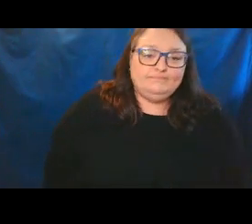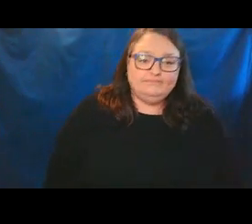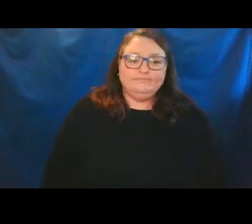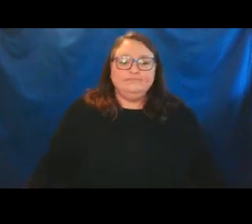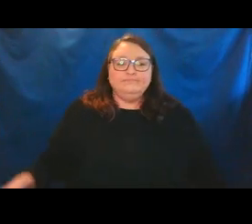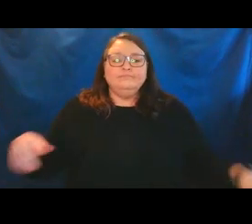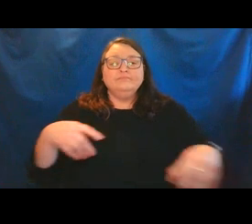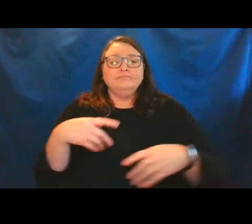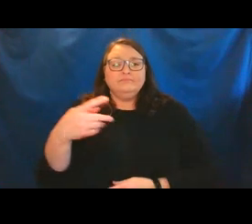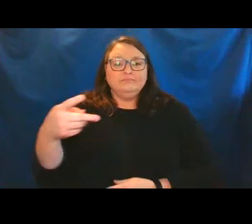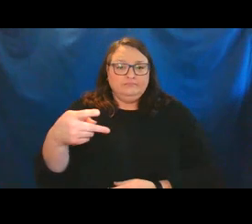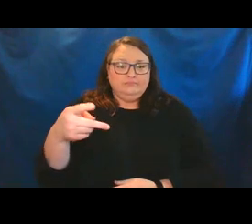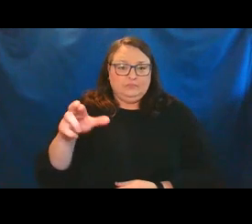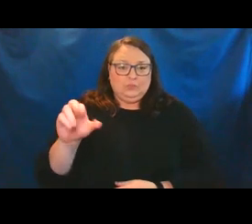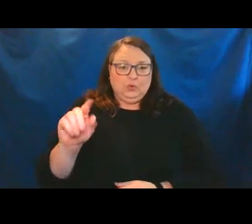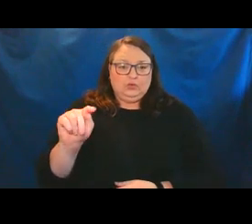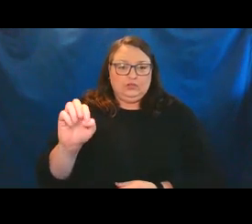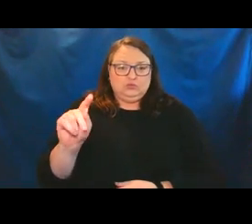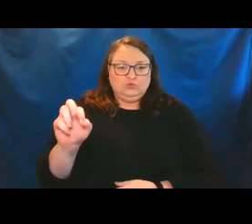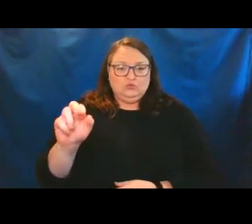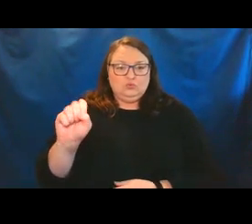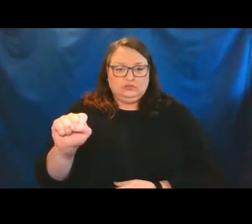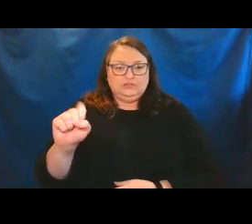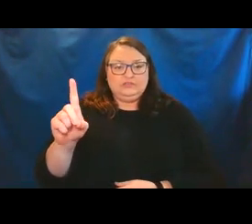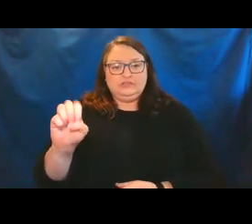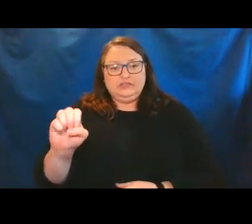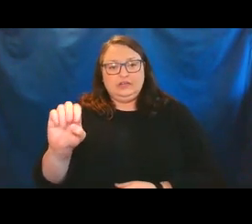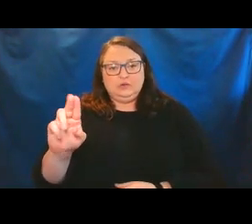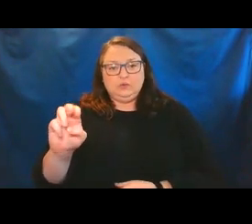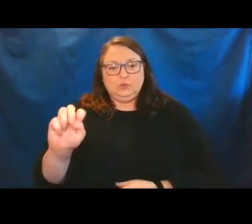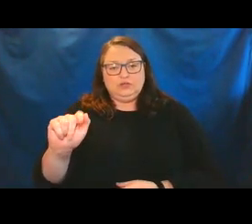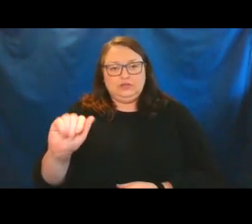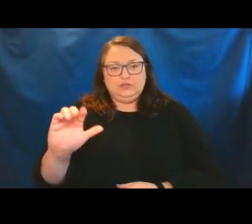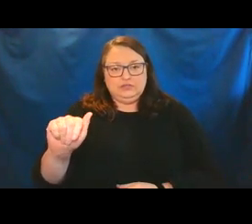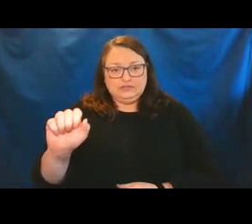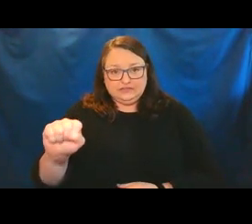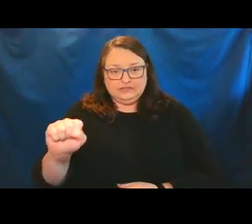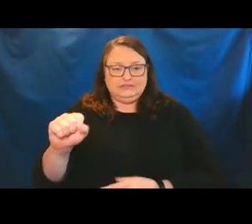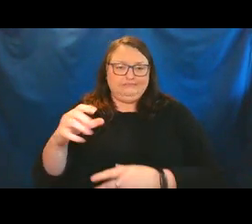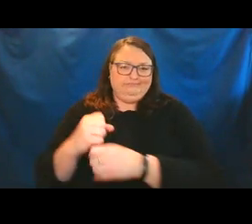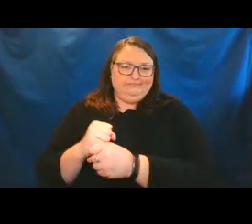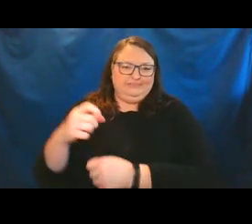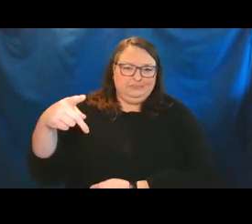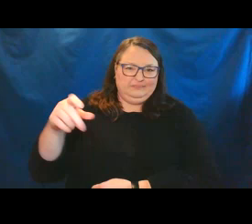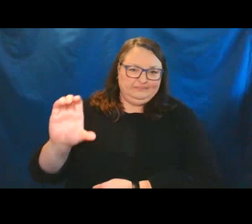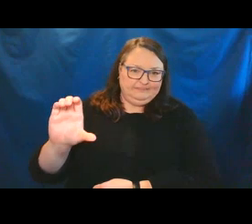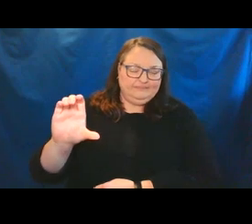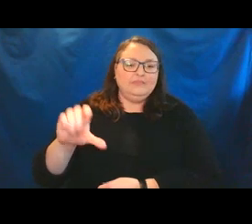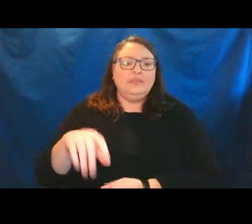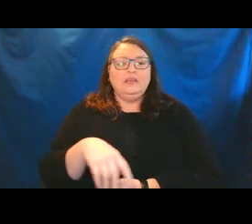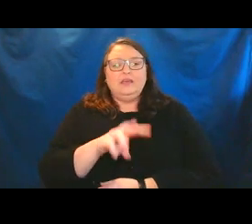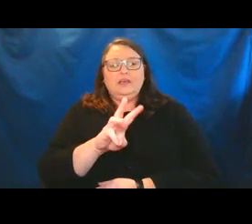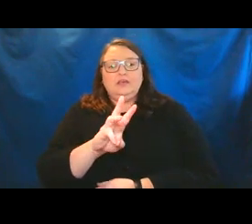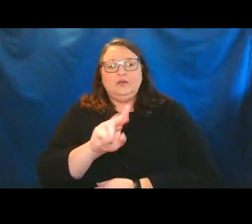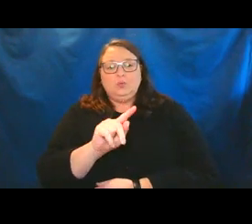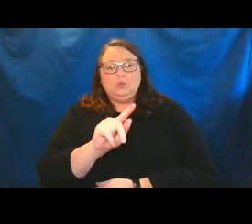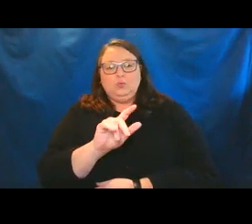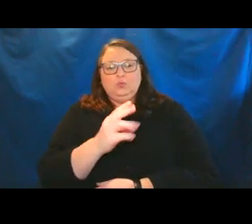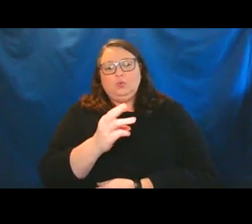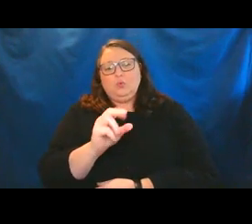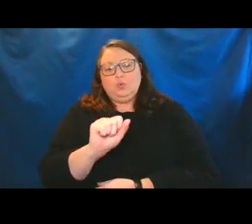Protectores de Cuencas and the Horsley Witten Group are going to be partnering together to lead this